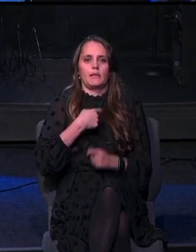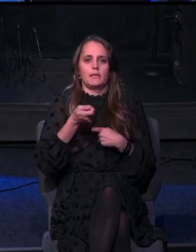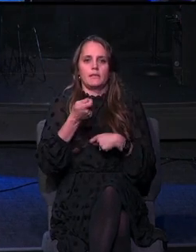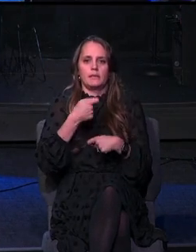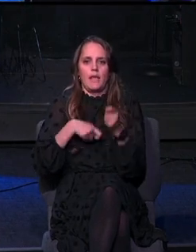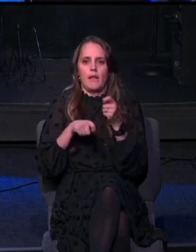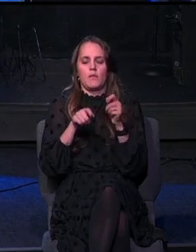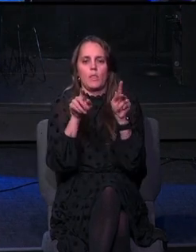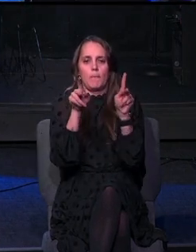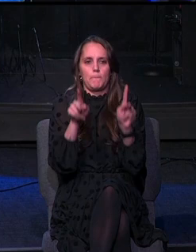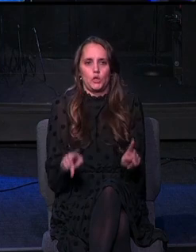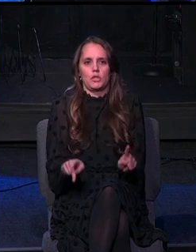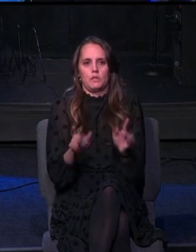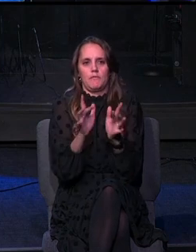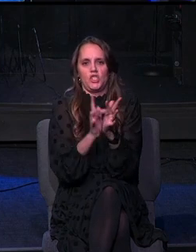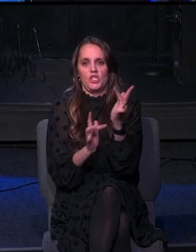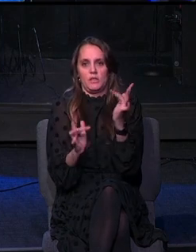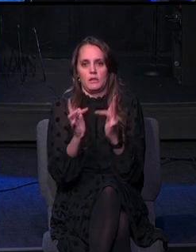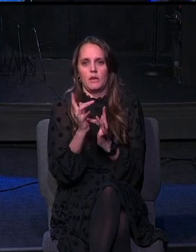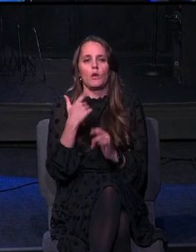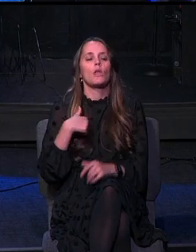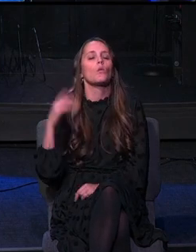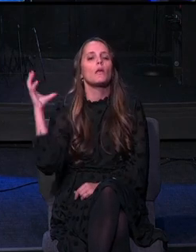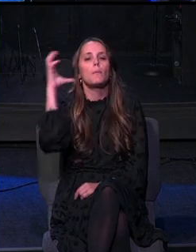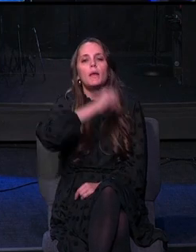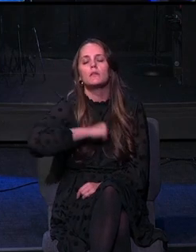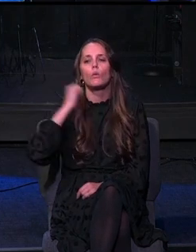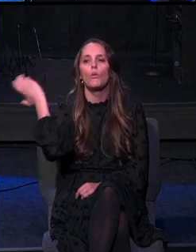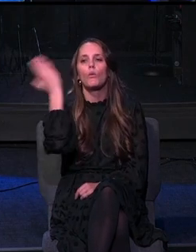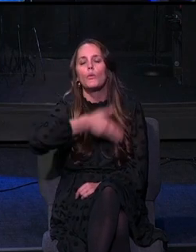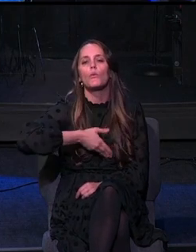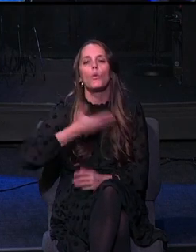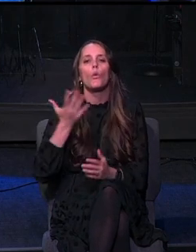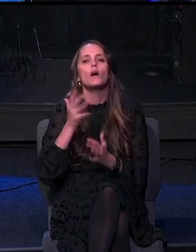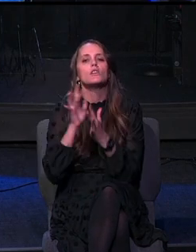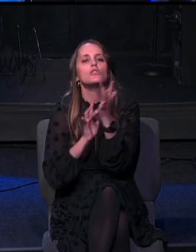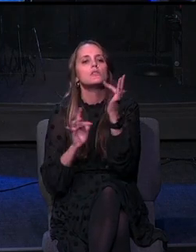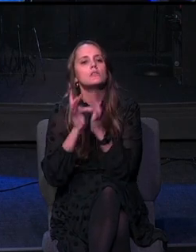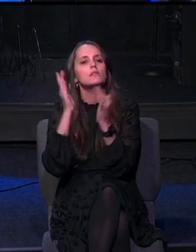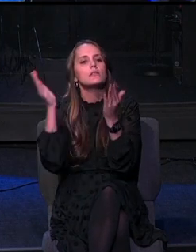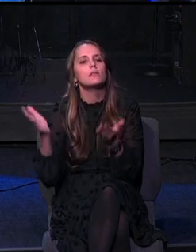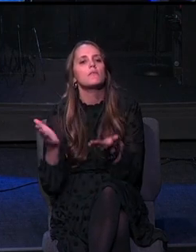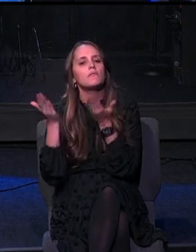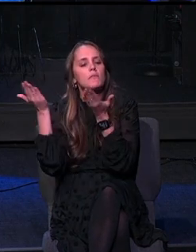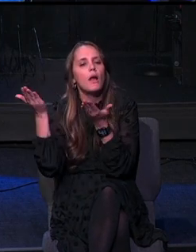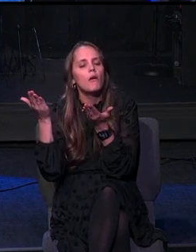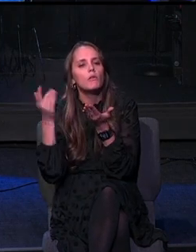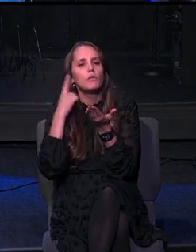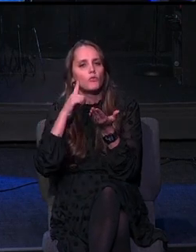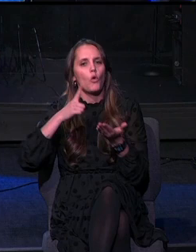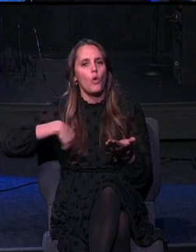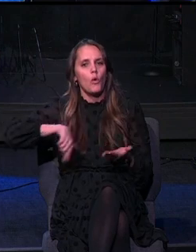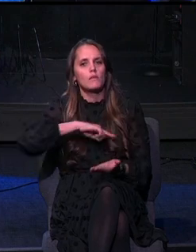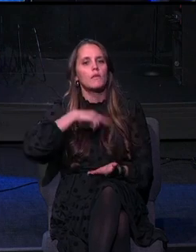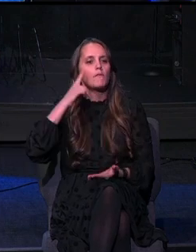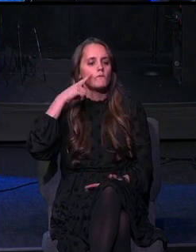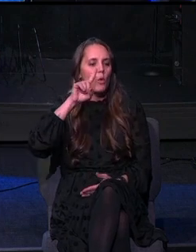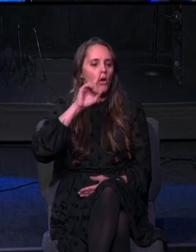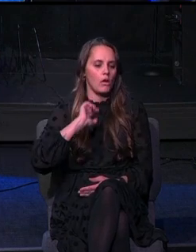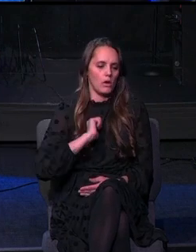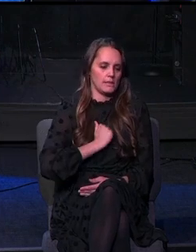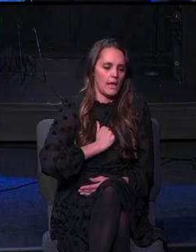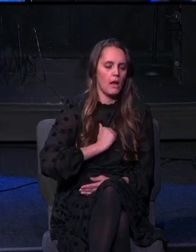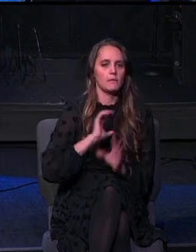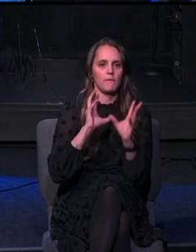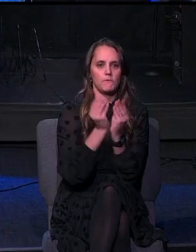we're missing out on what Jesus is readily making available to us for the sake of ourselves, our families, our communities, our workplaces,